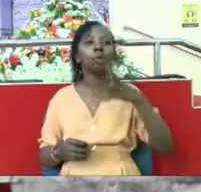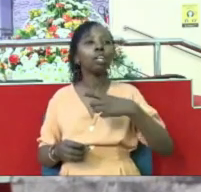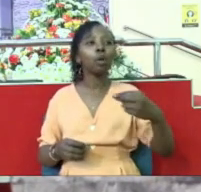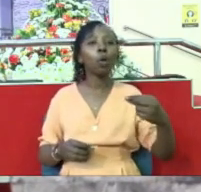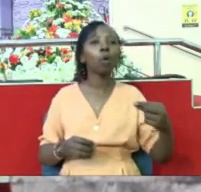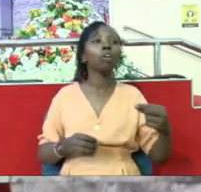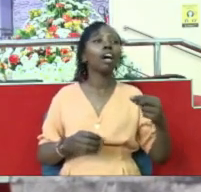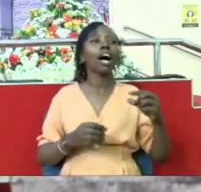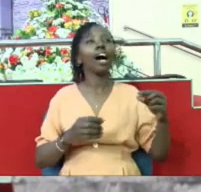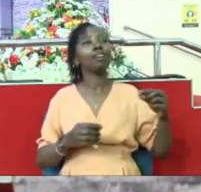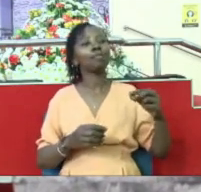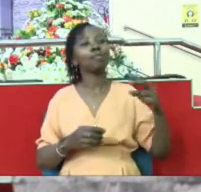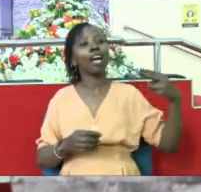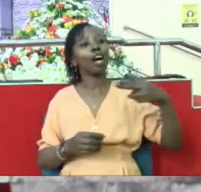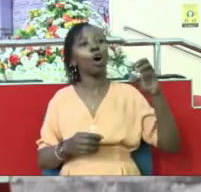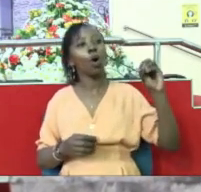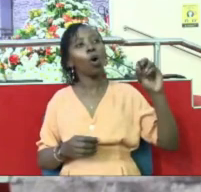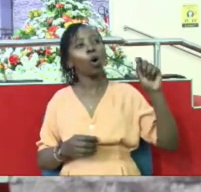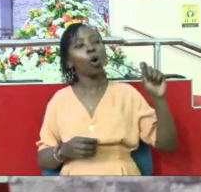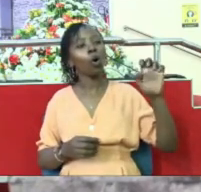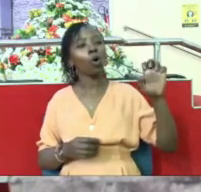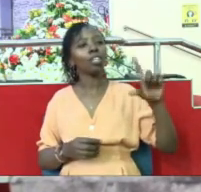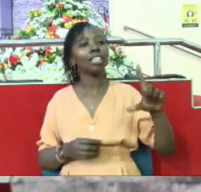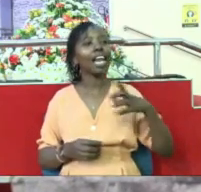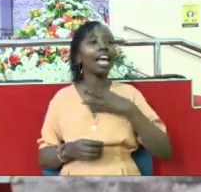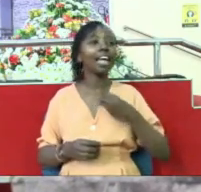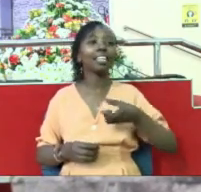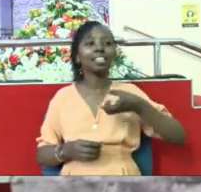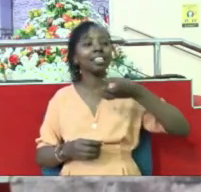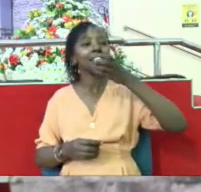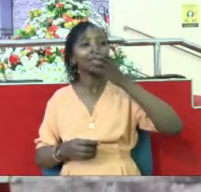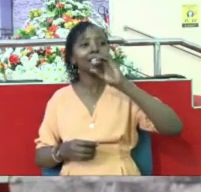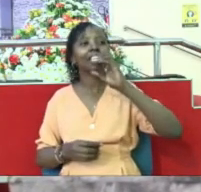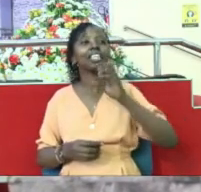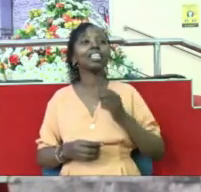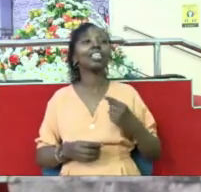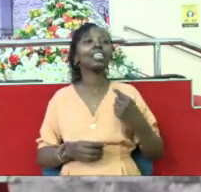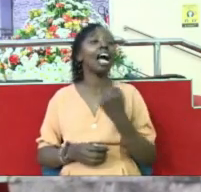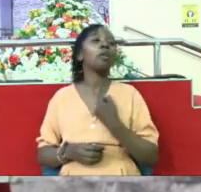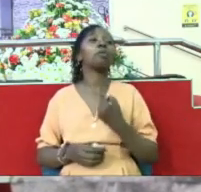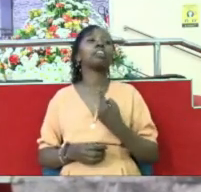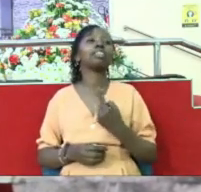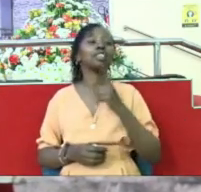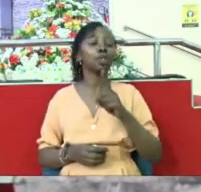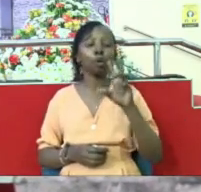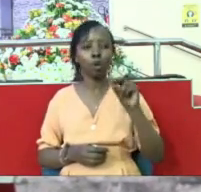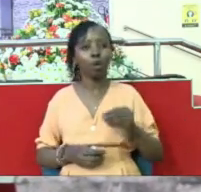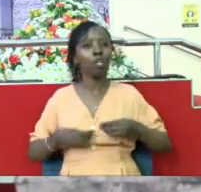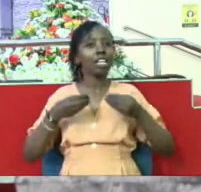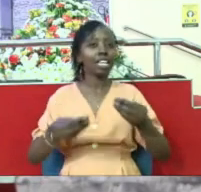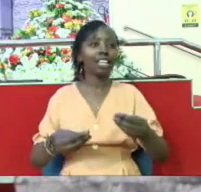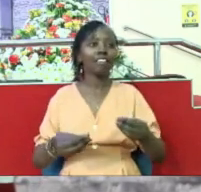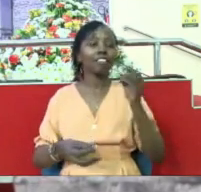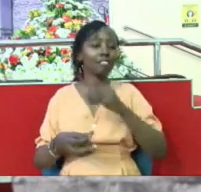a mother will plan for that money. So it all depends. So as you give because it is from you. Some